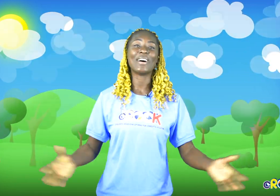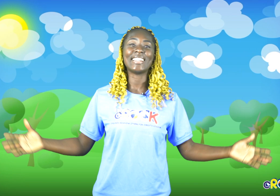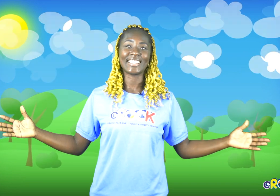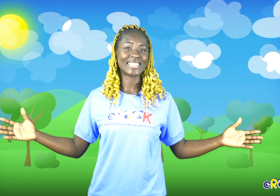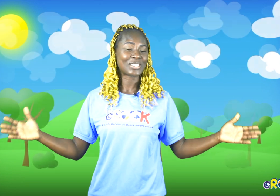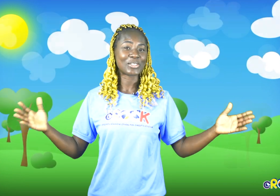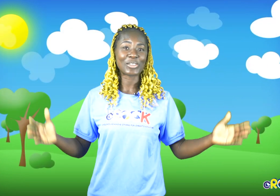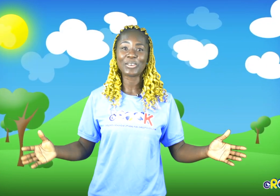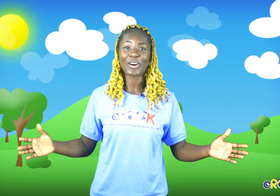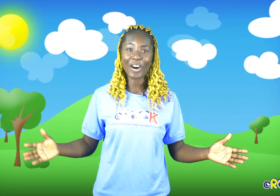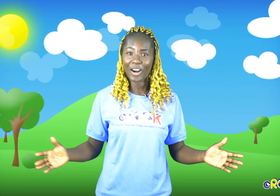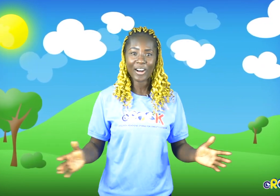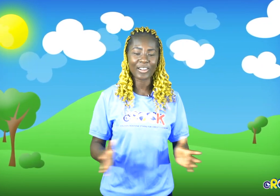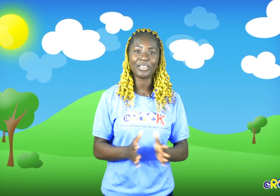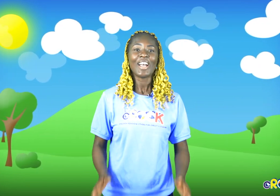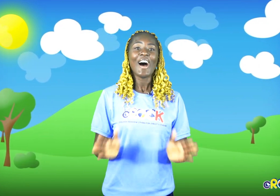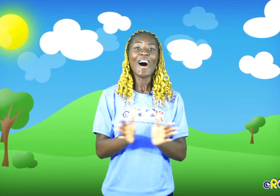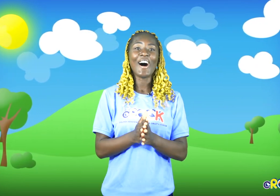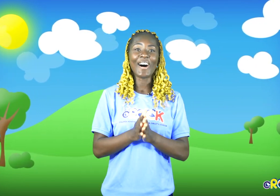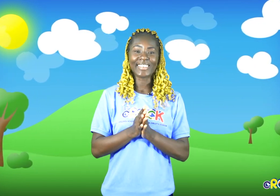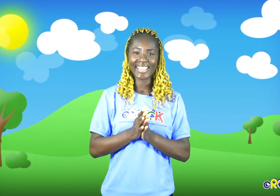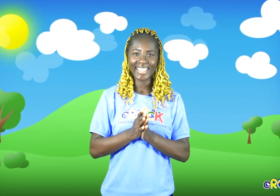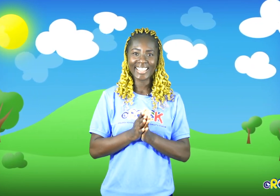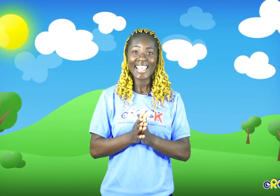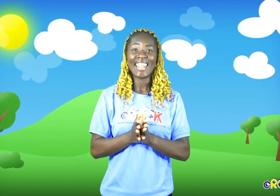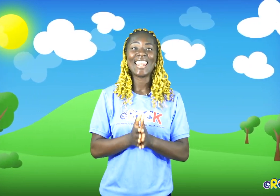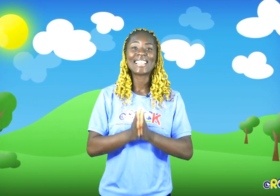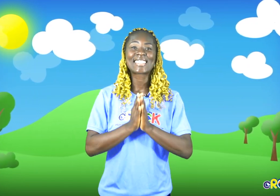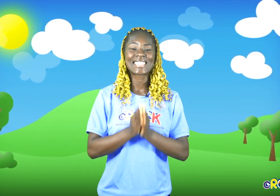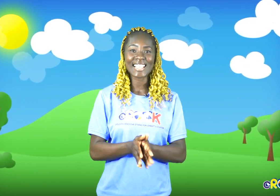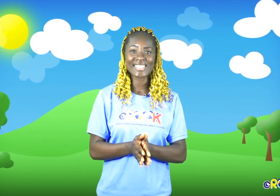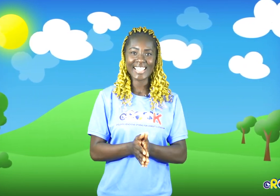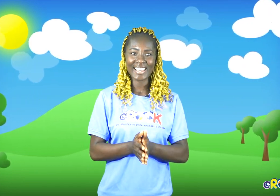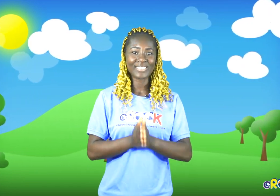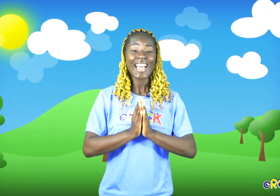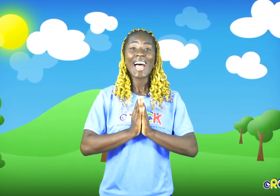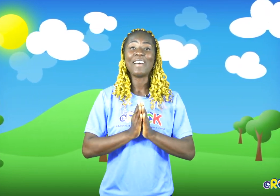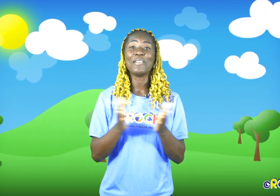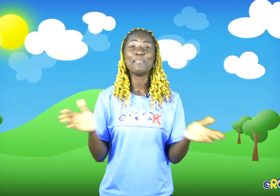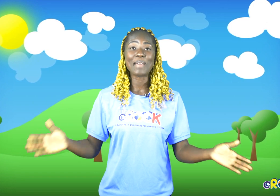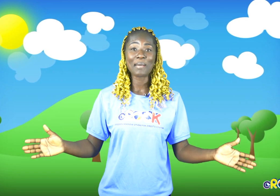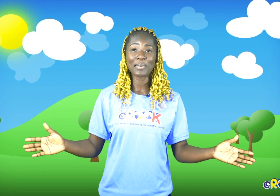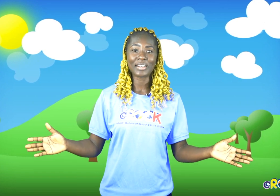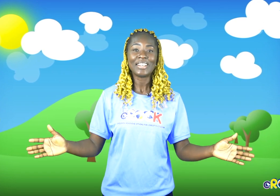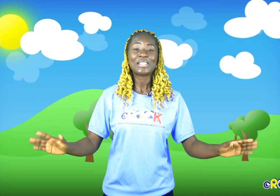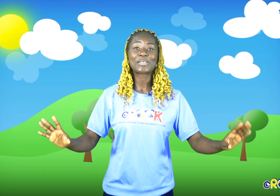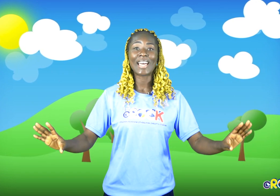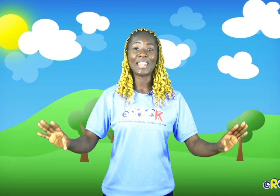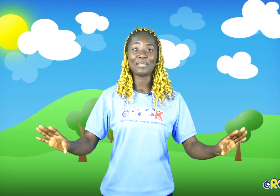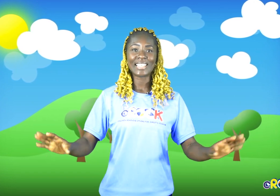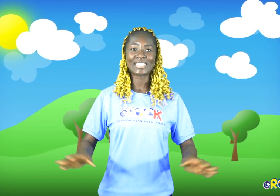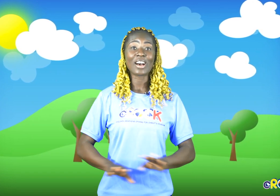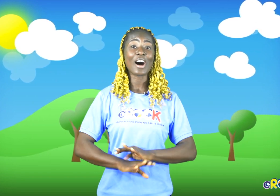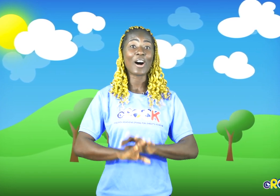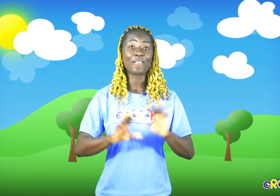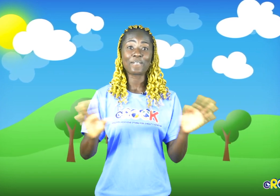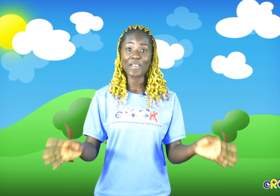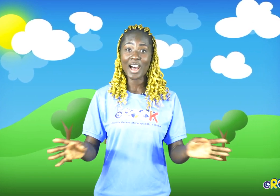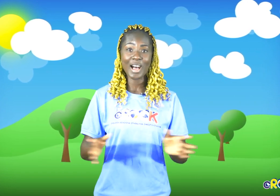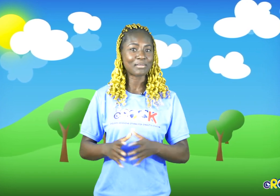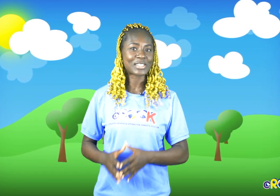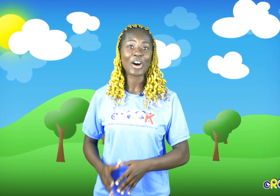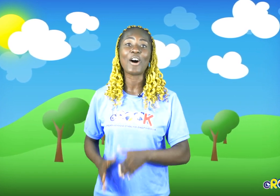good morning to you all. Okay, let's settle down and remember to eliminate